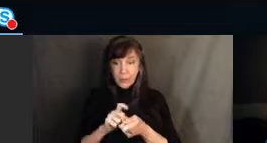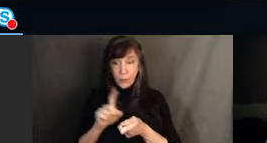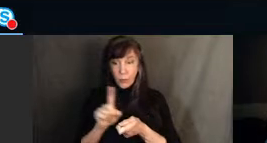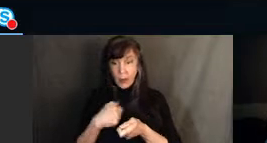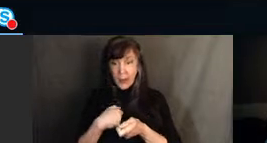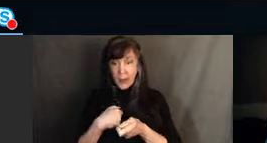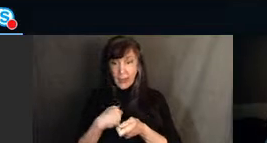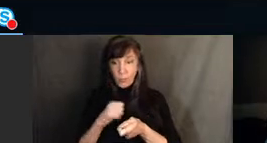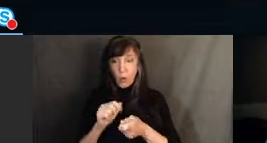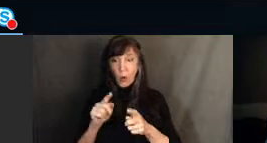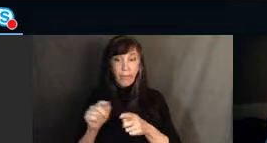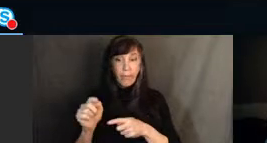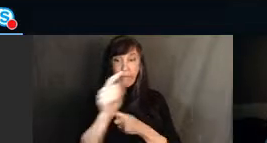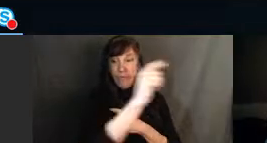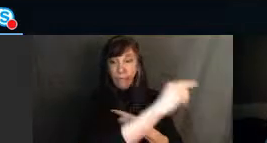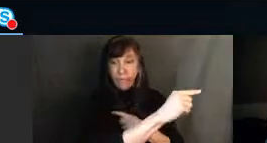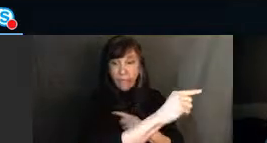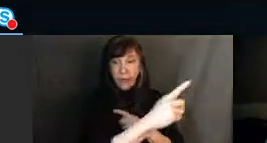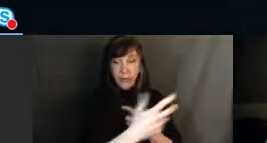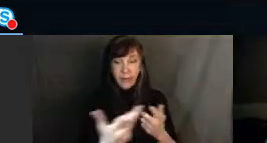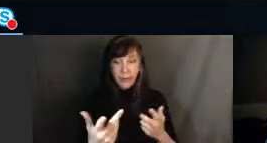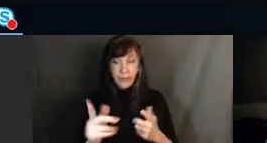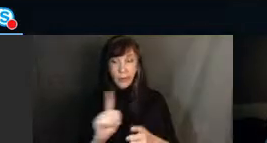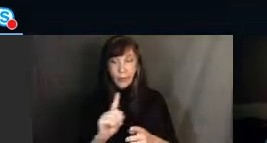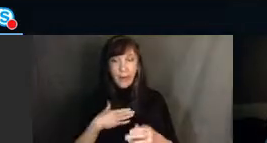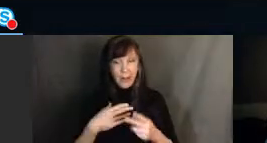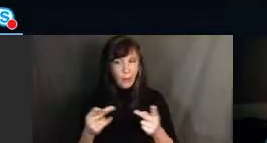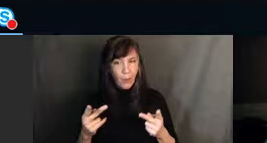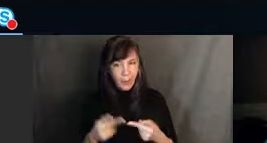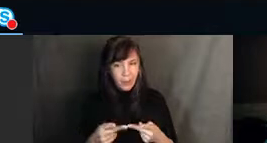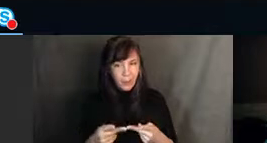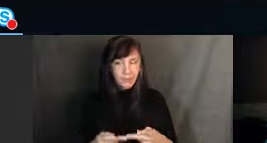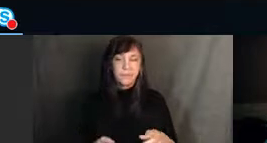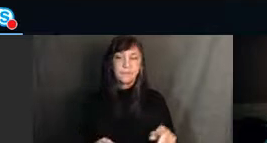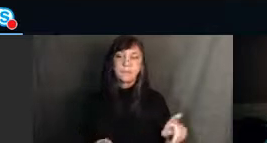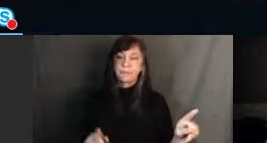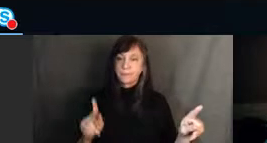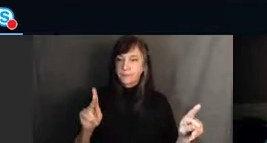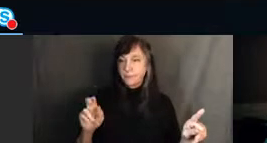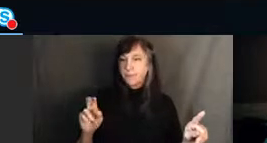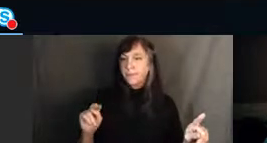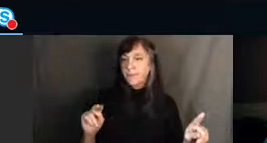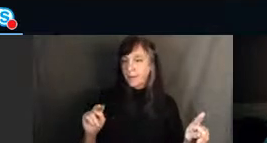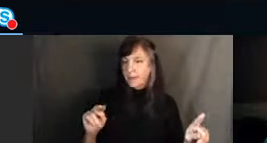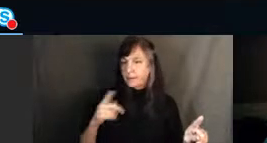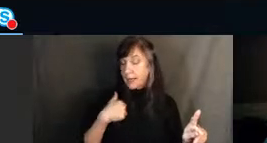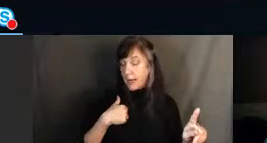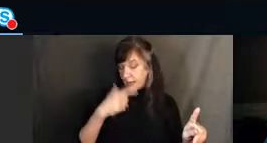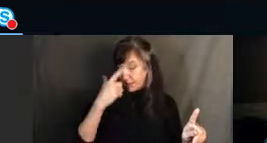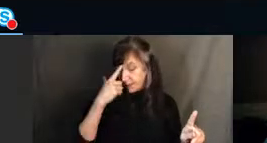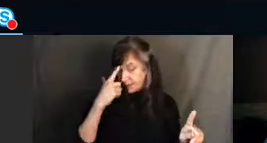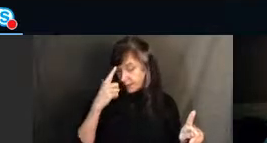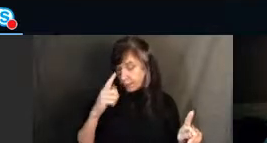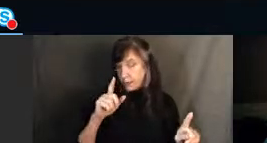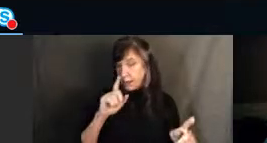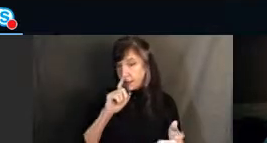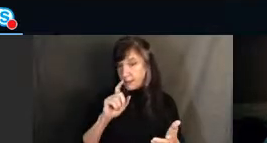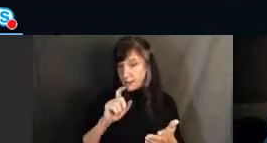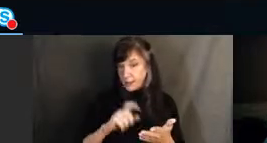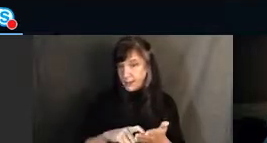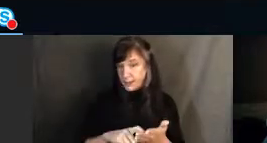So with text, it doesn't automatically detect your location? I think he's asking, does it detect location when you